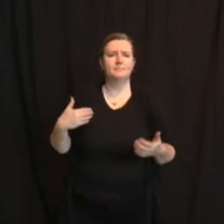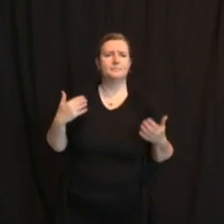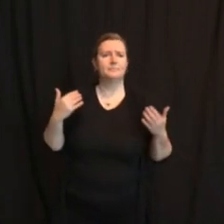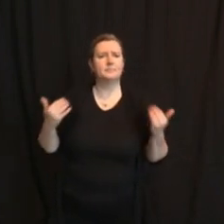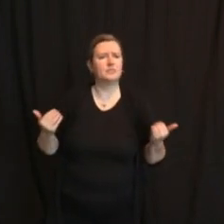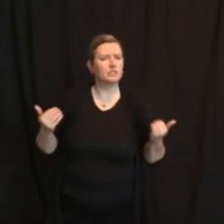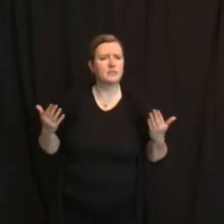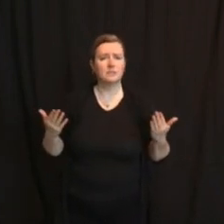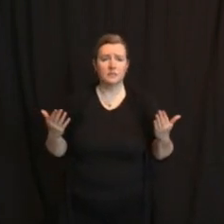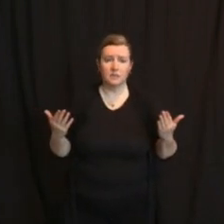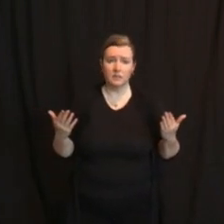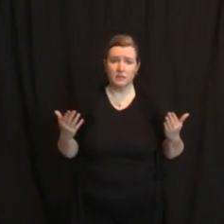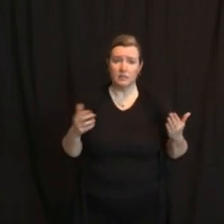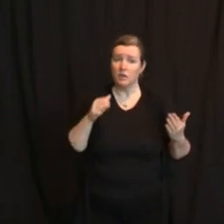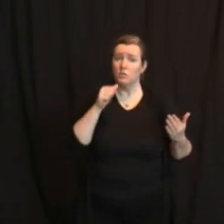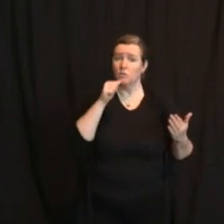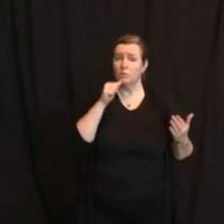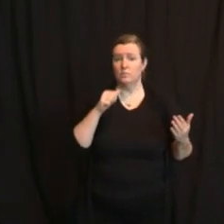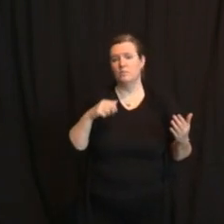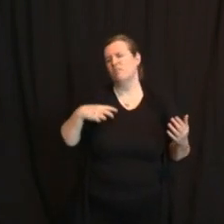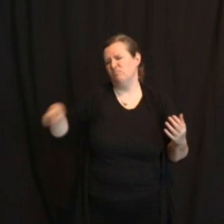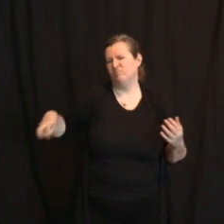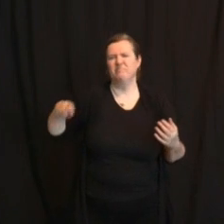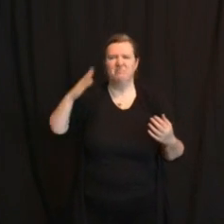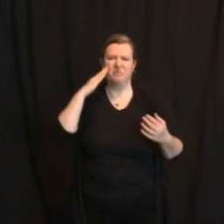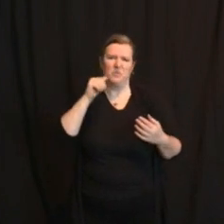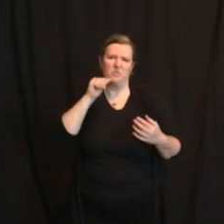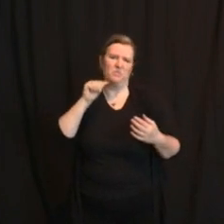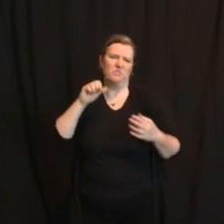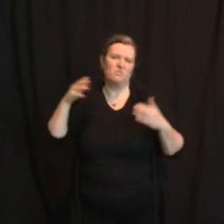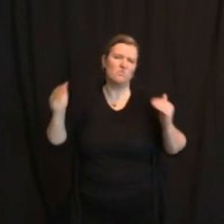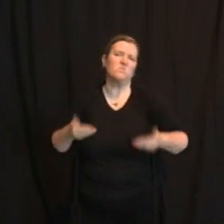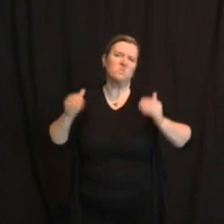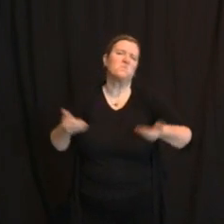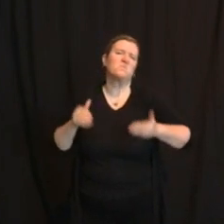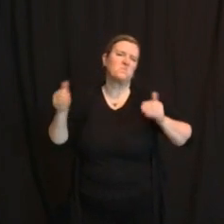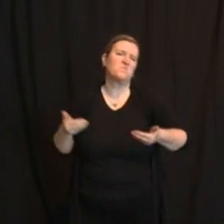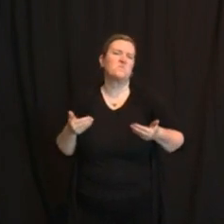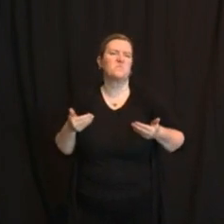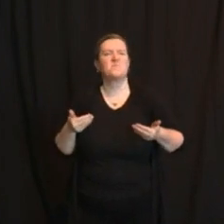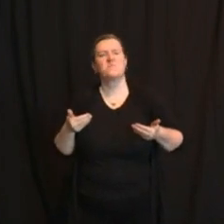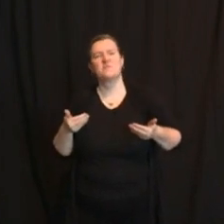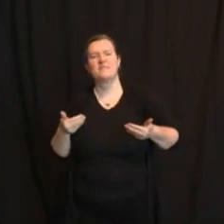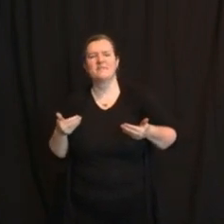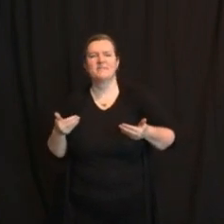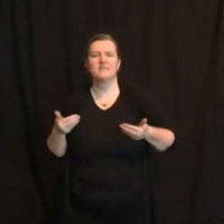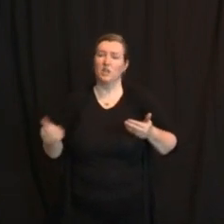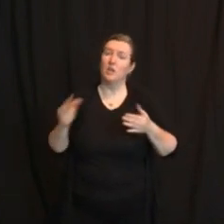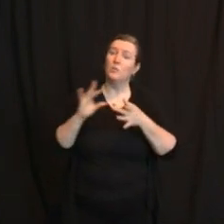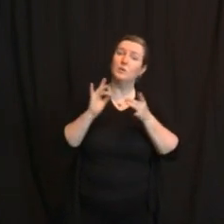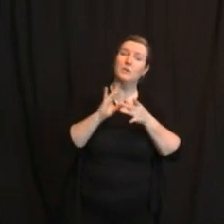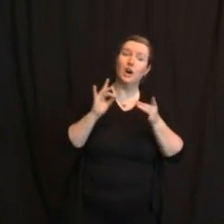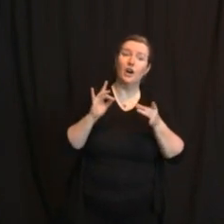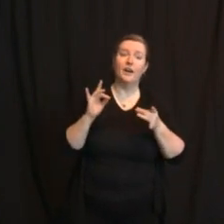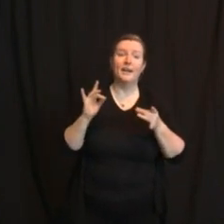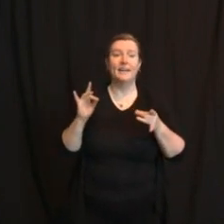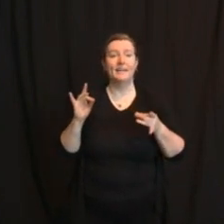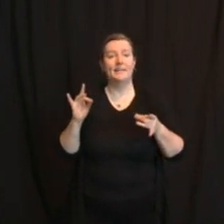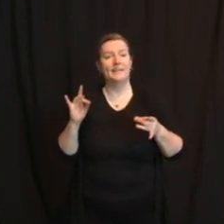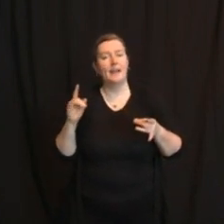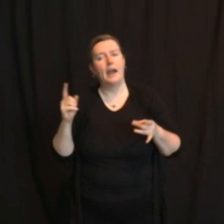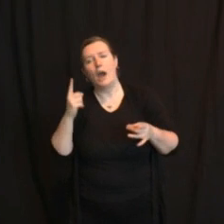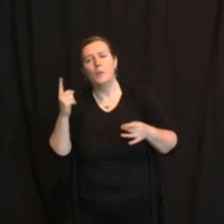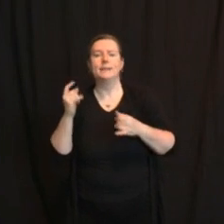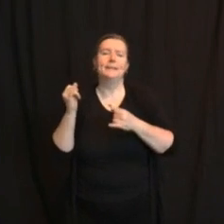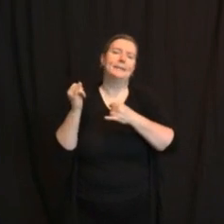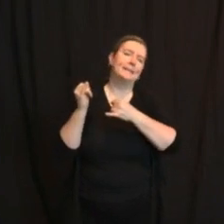introduce the woman to my right every day, both at the beginning for her remarks and at the end. And